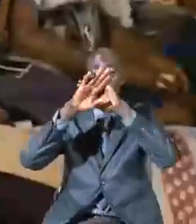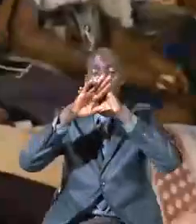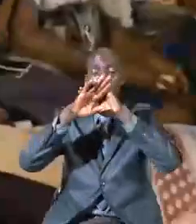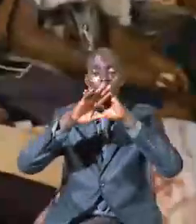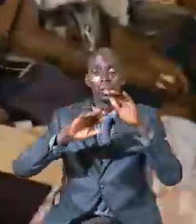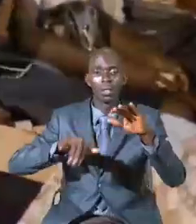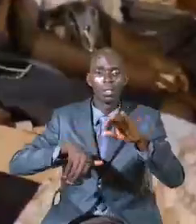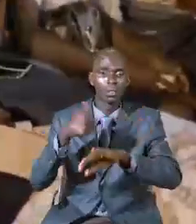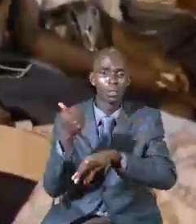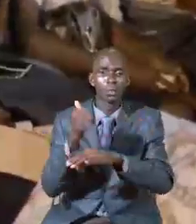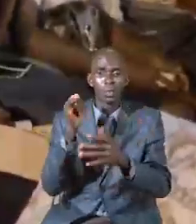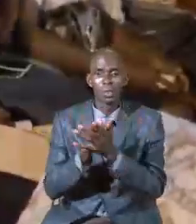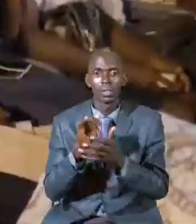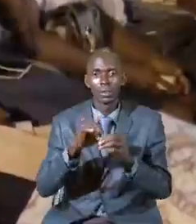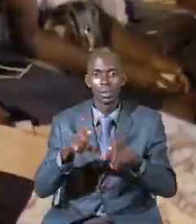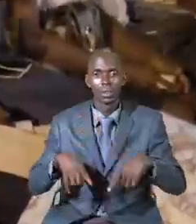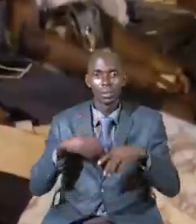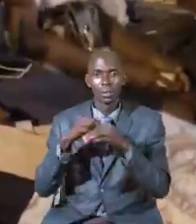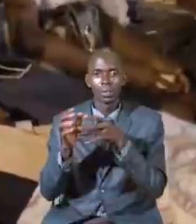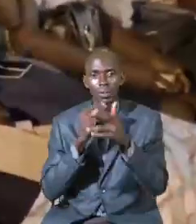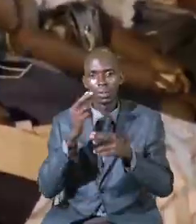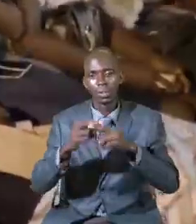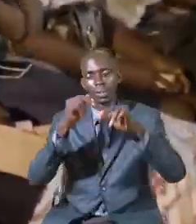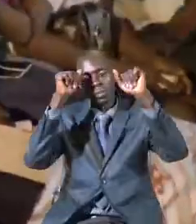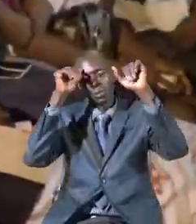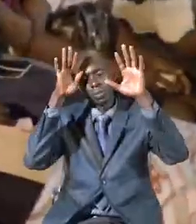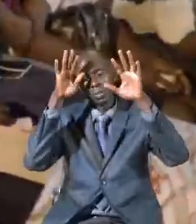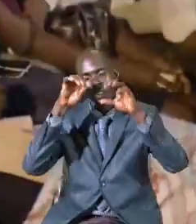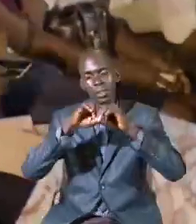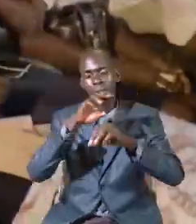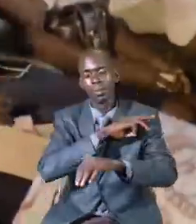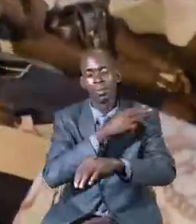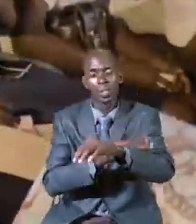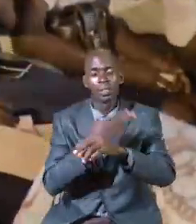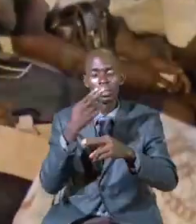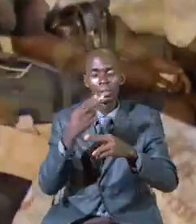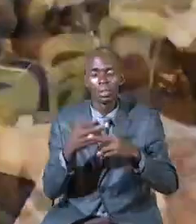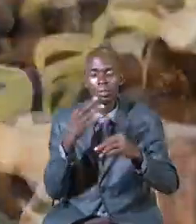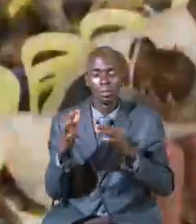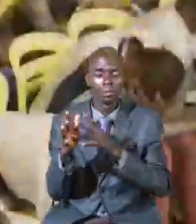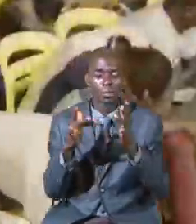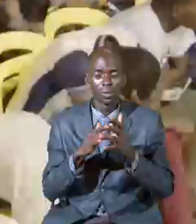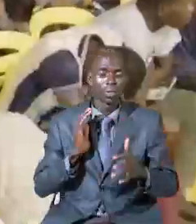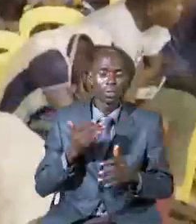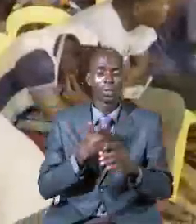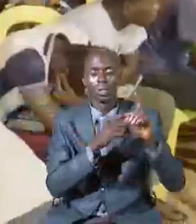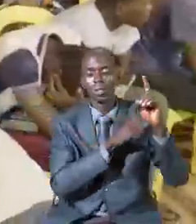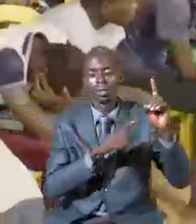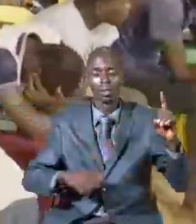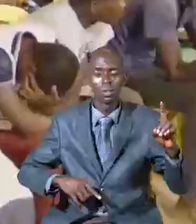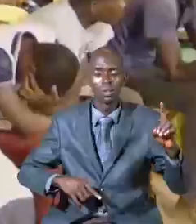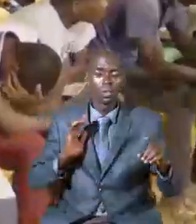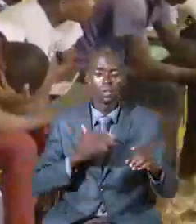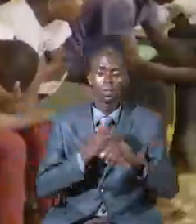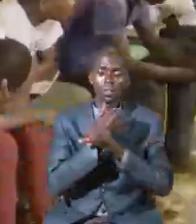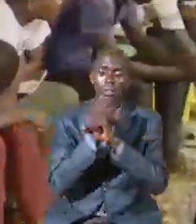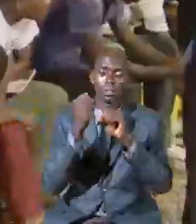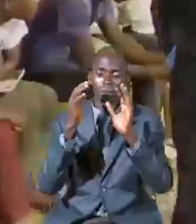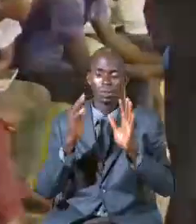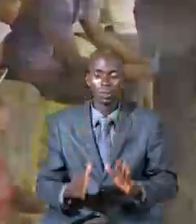life in Jesus' name. Father, in the mighty name of Jesus, our Lord, our Savior,